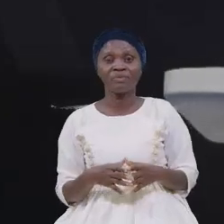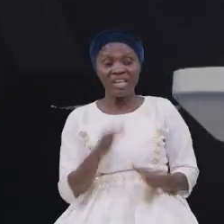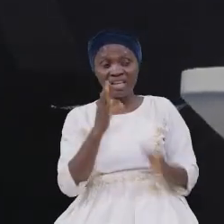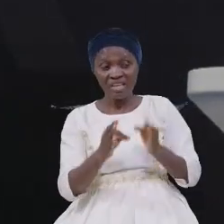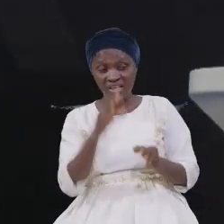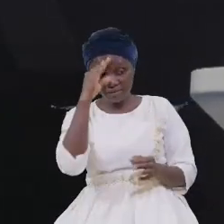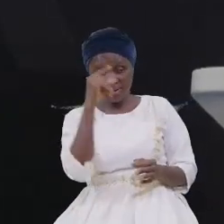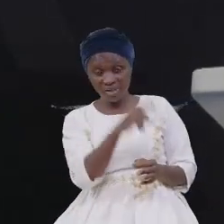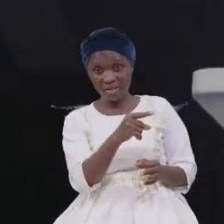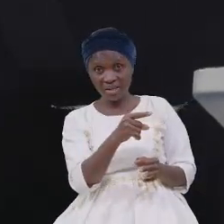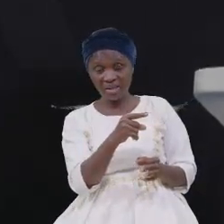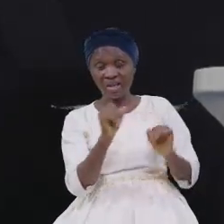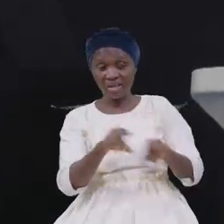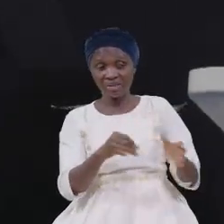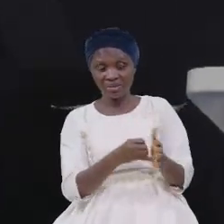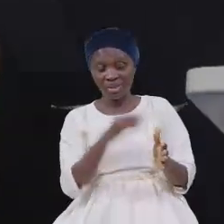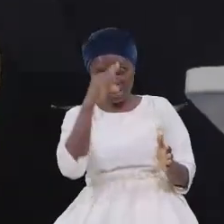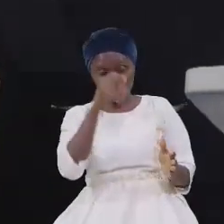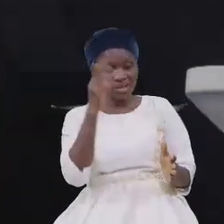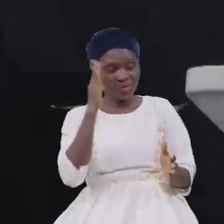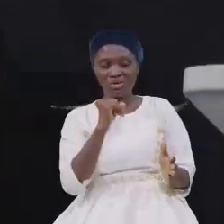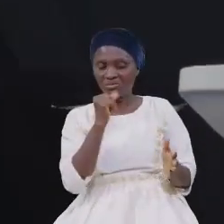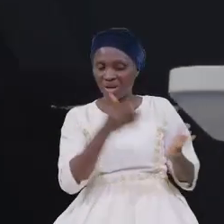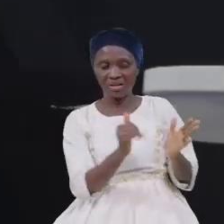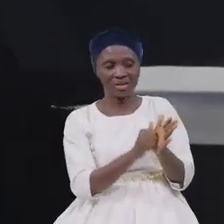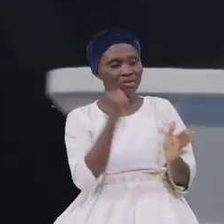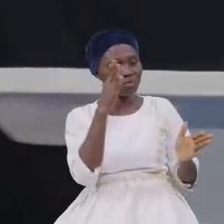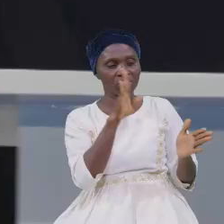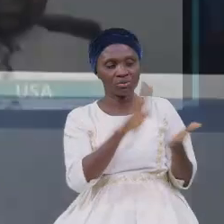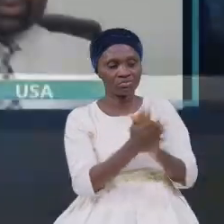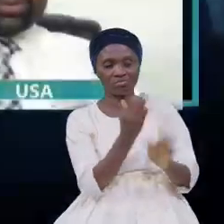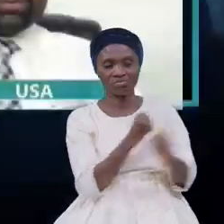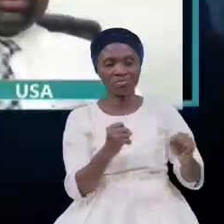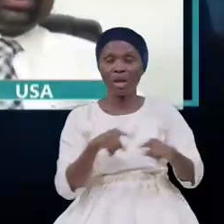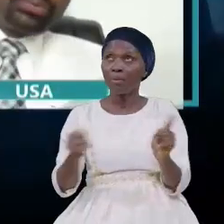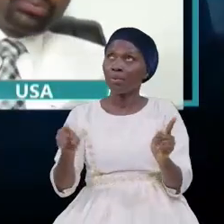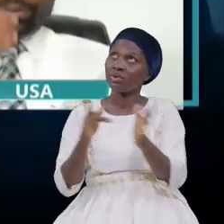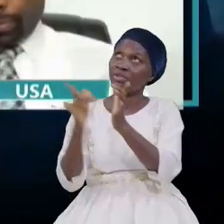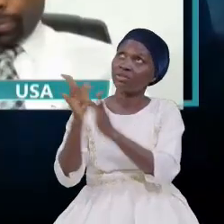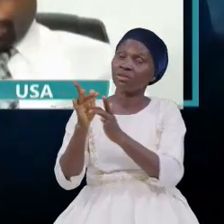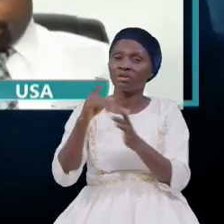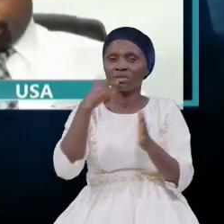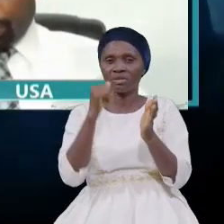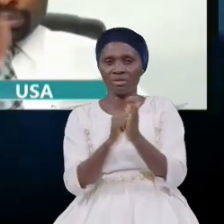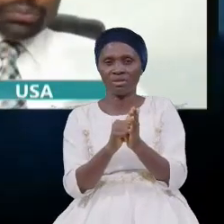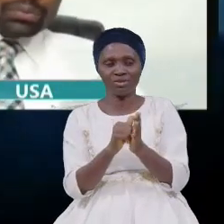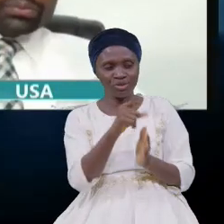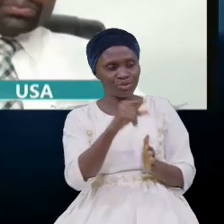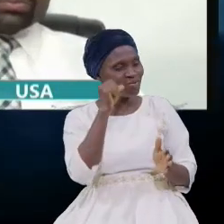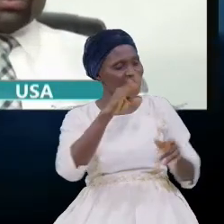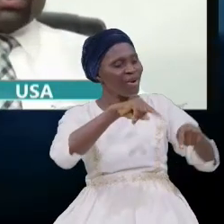have that woman saved. But Jesus said, go in peace, your sins